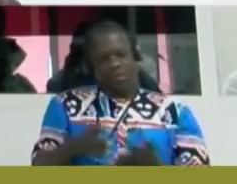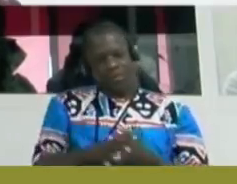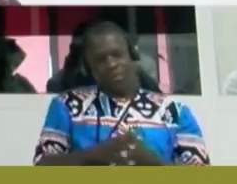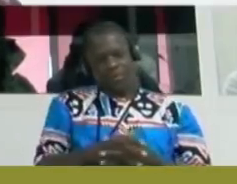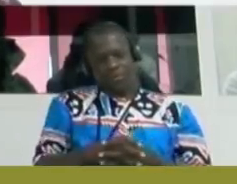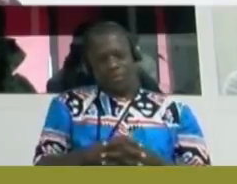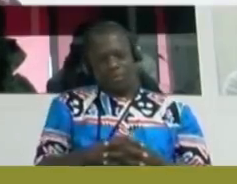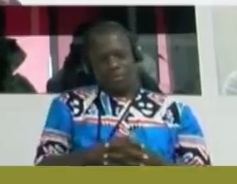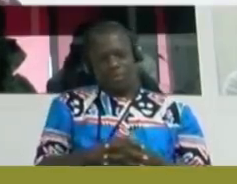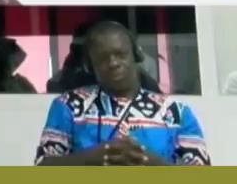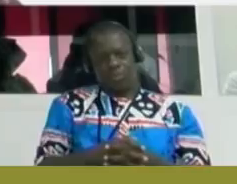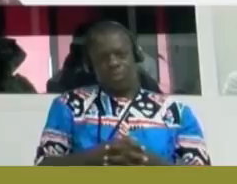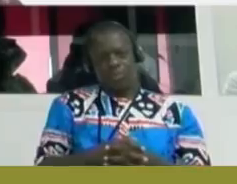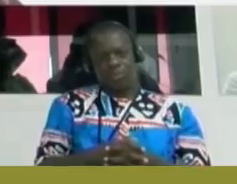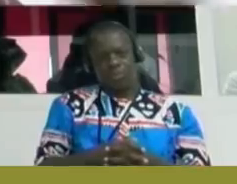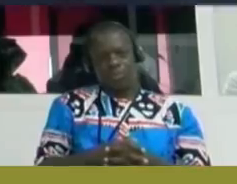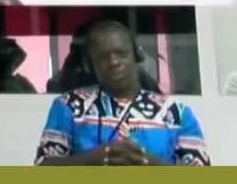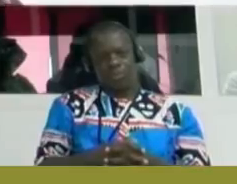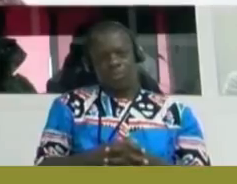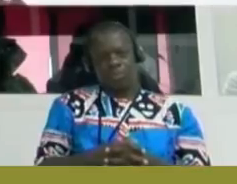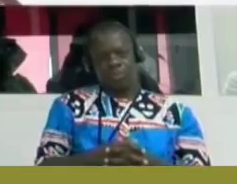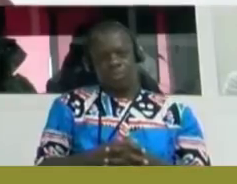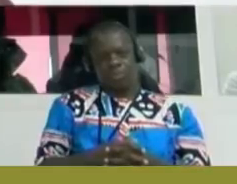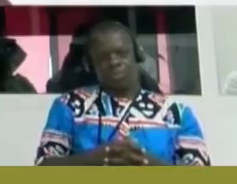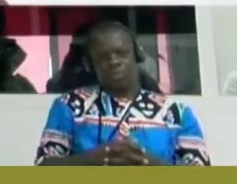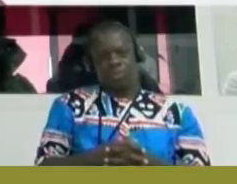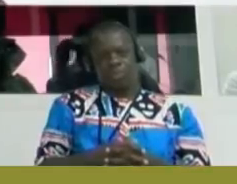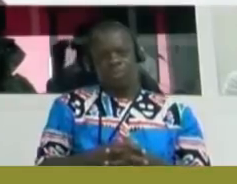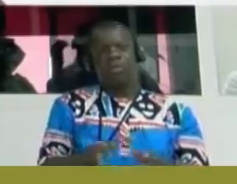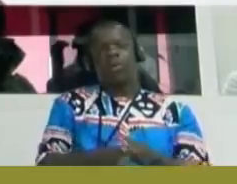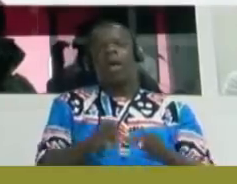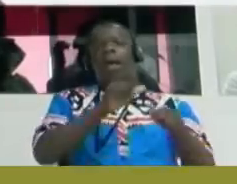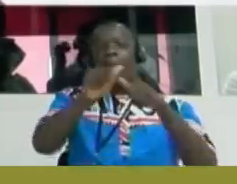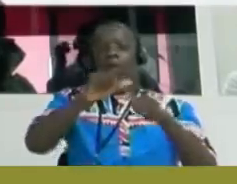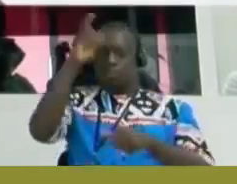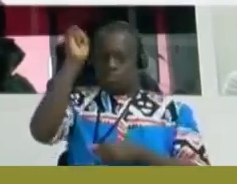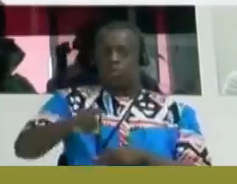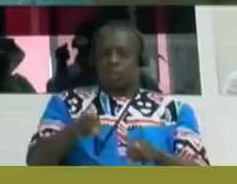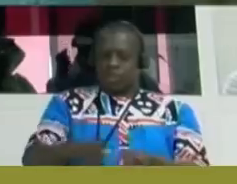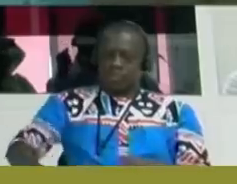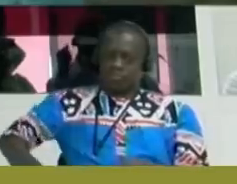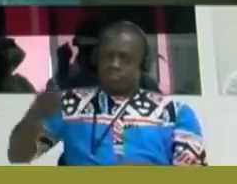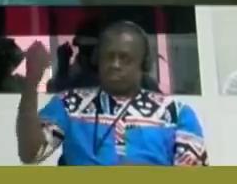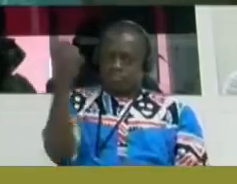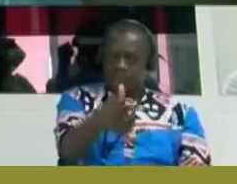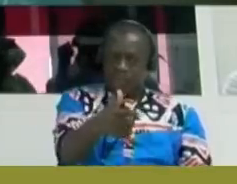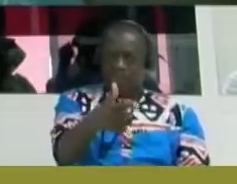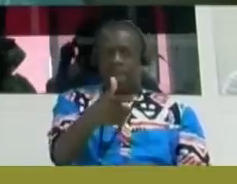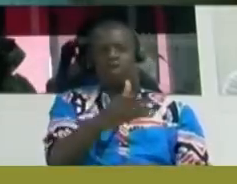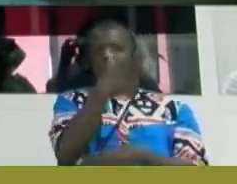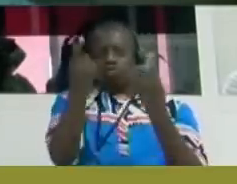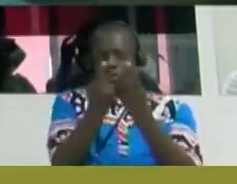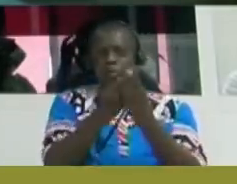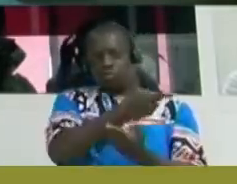ibe bulol bulay jibo kono yadi molla yene famal ko do sot. Sanna B. Sabally continued to say upon taking up the